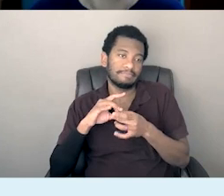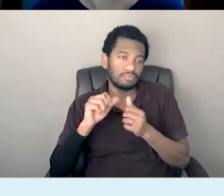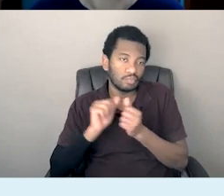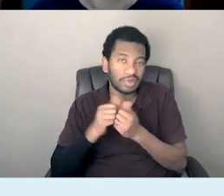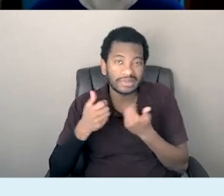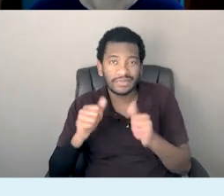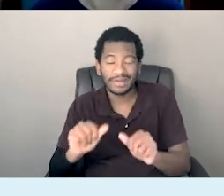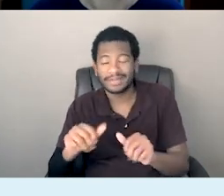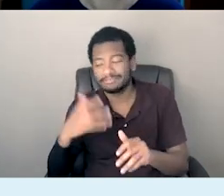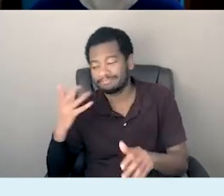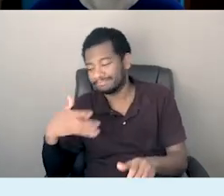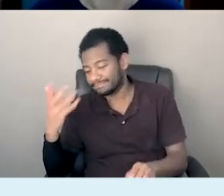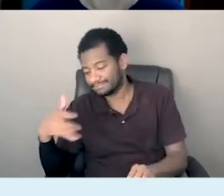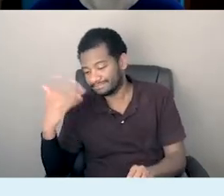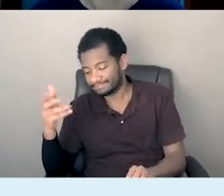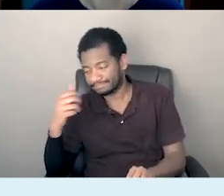trying to